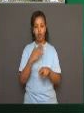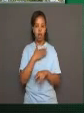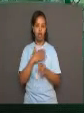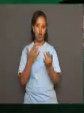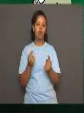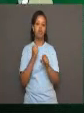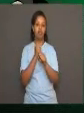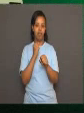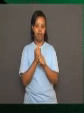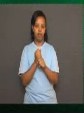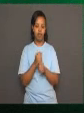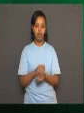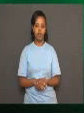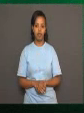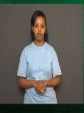now.